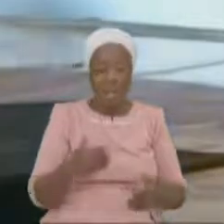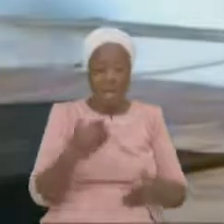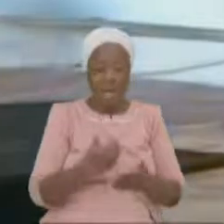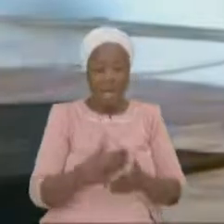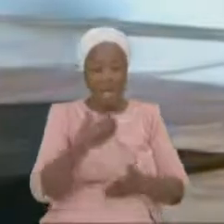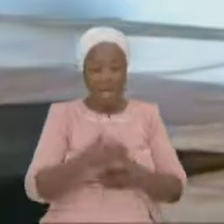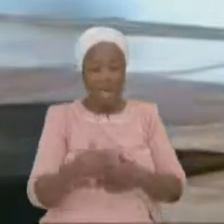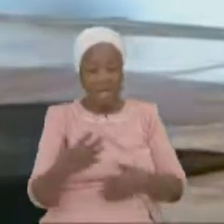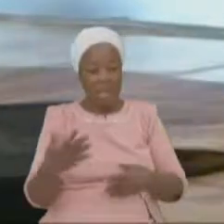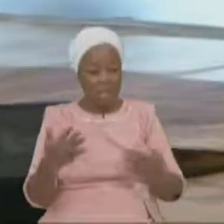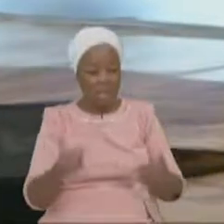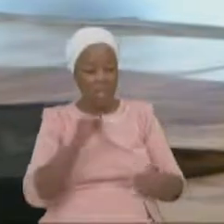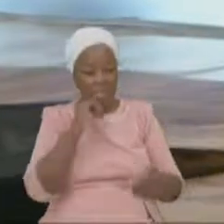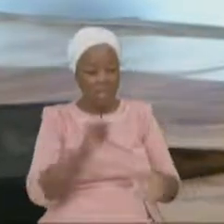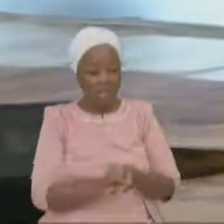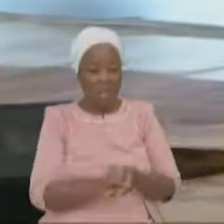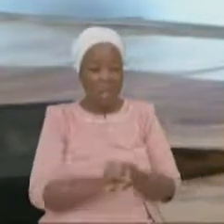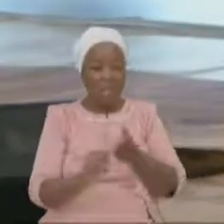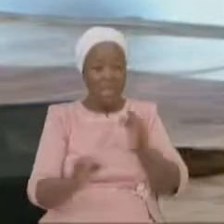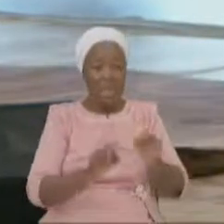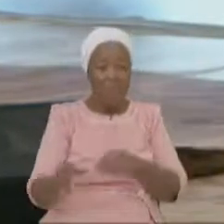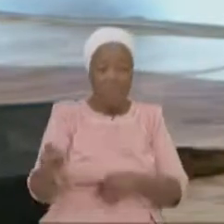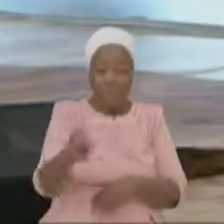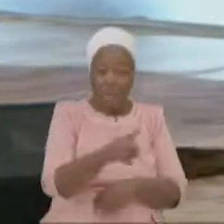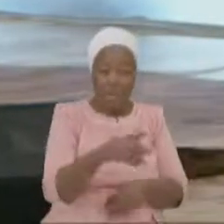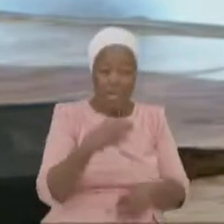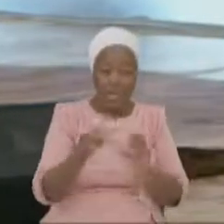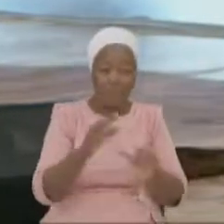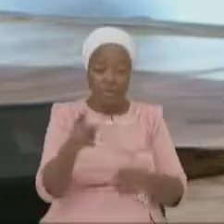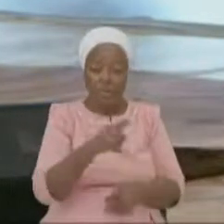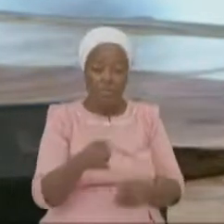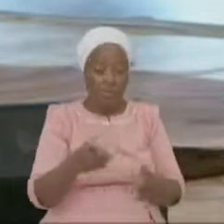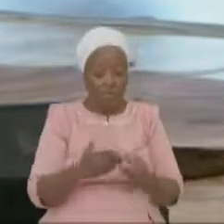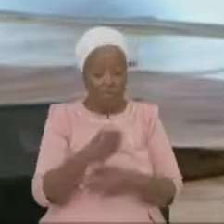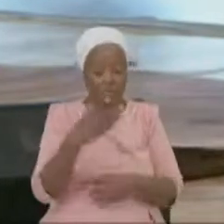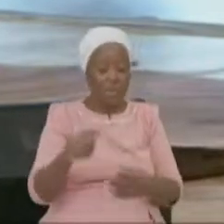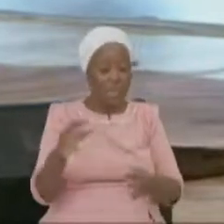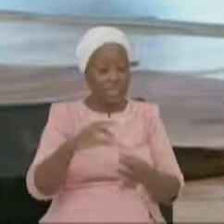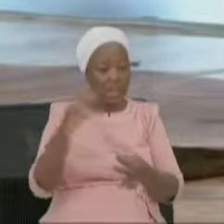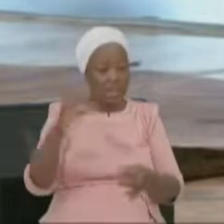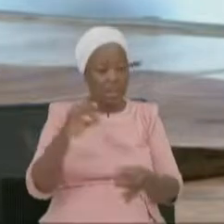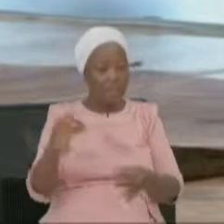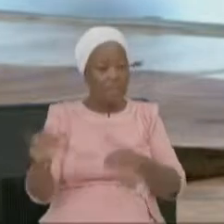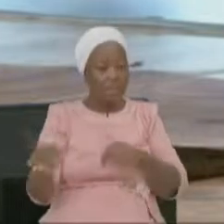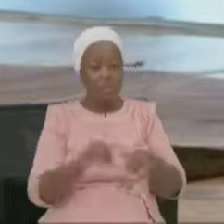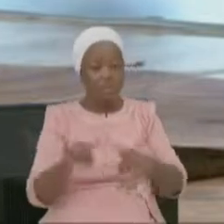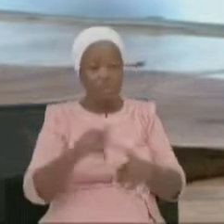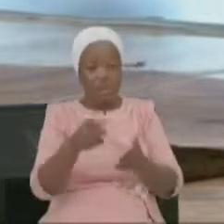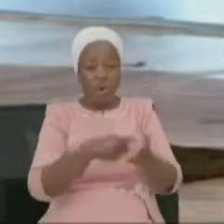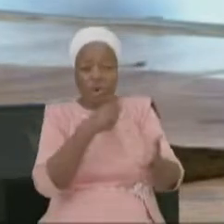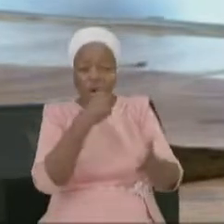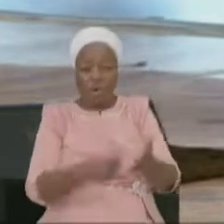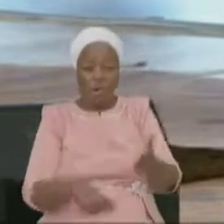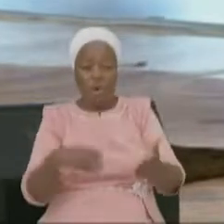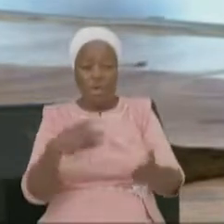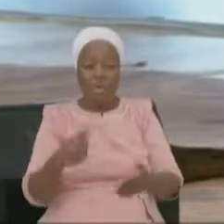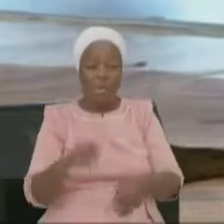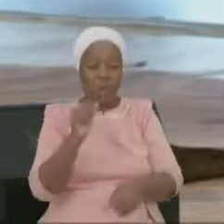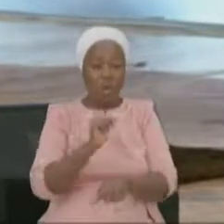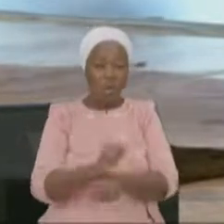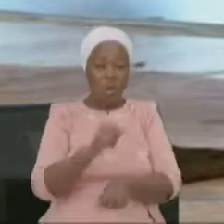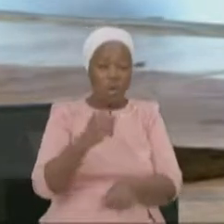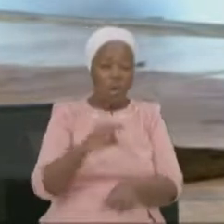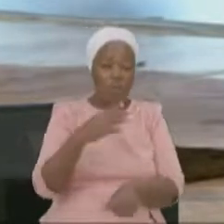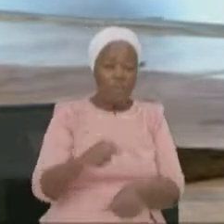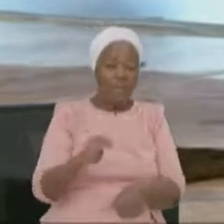If ye through the Spirit do mortify, destroy the deeds of the body,